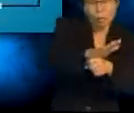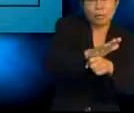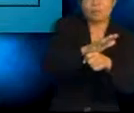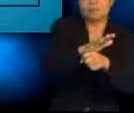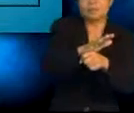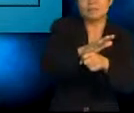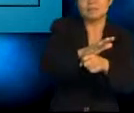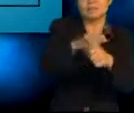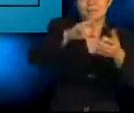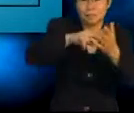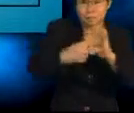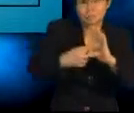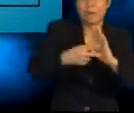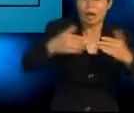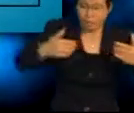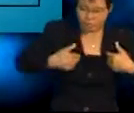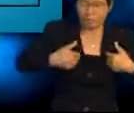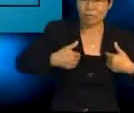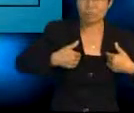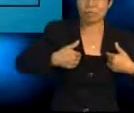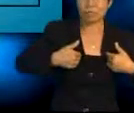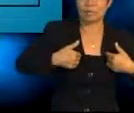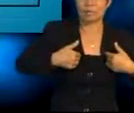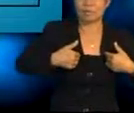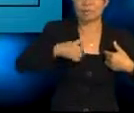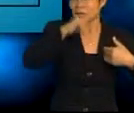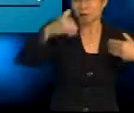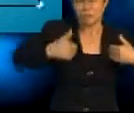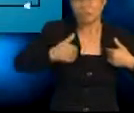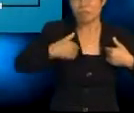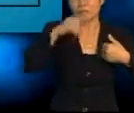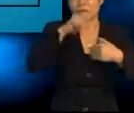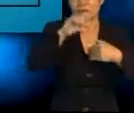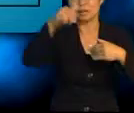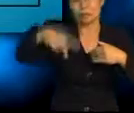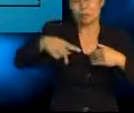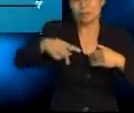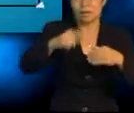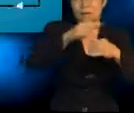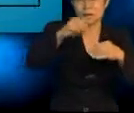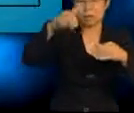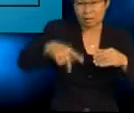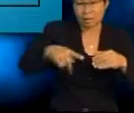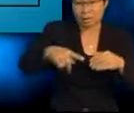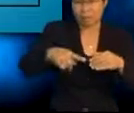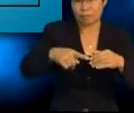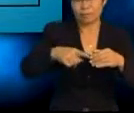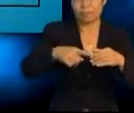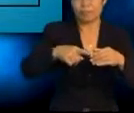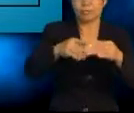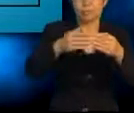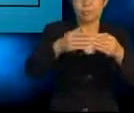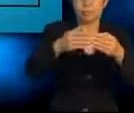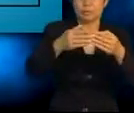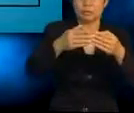circuit is a circuit that hasn't any gaps. A gap occurs when a switch is